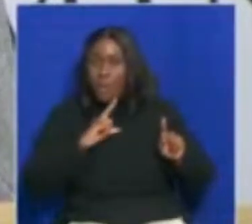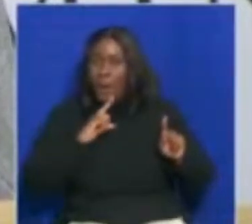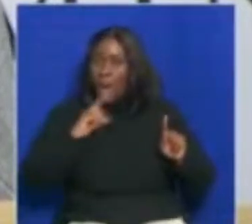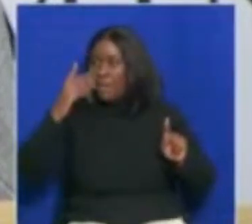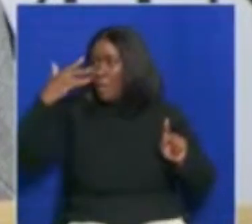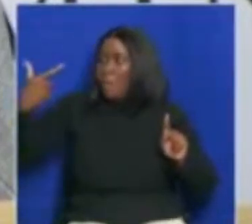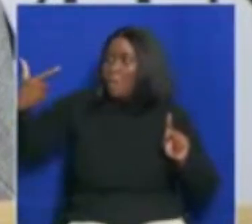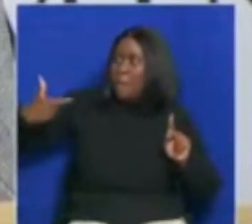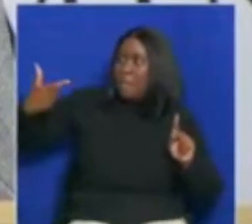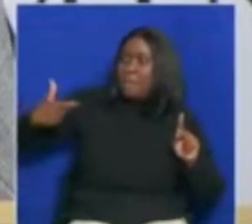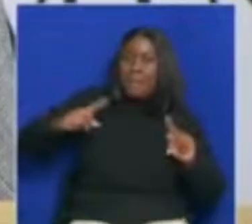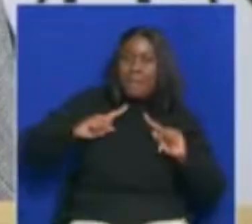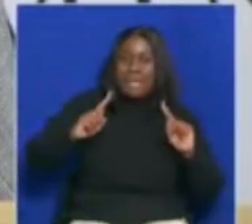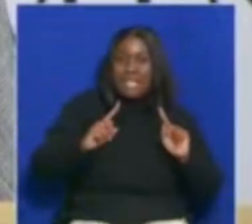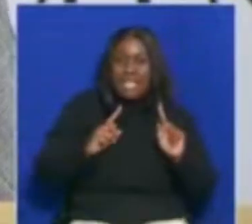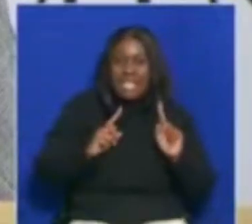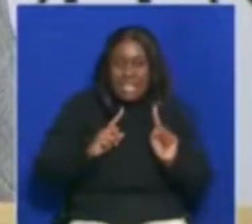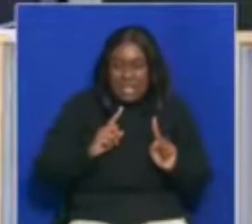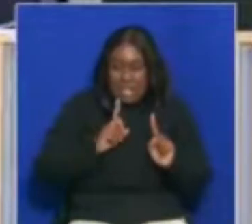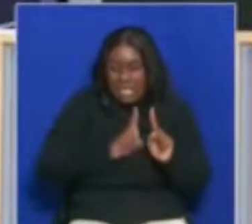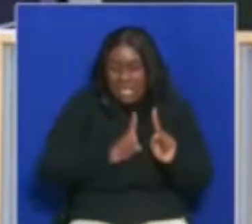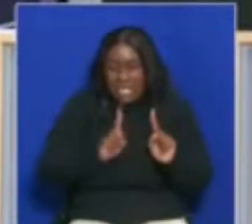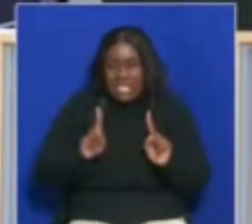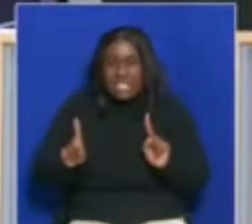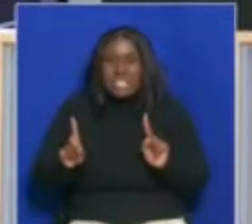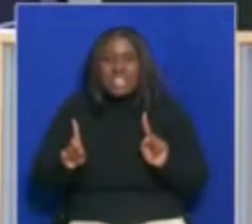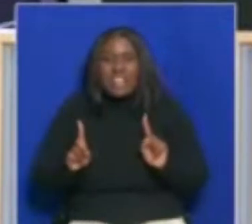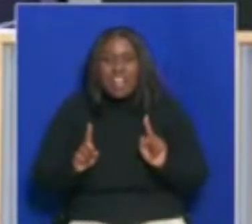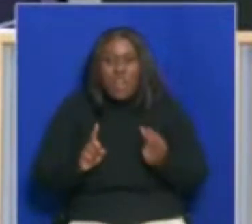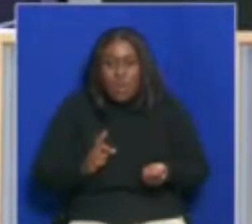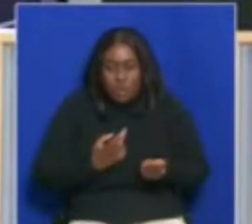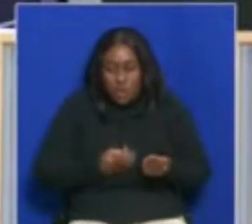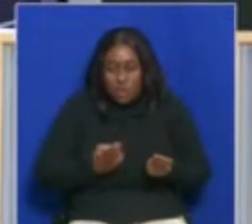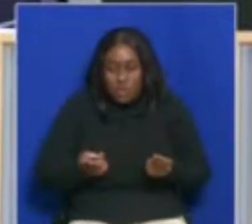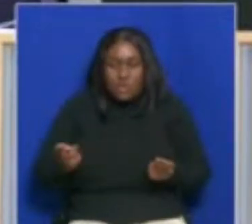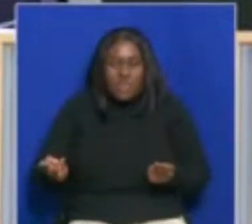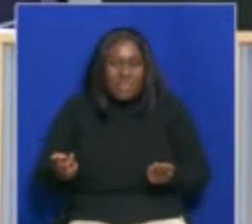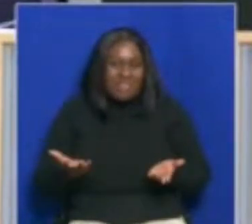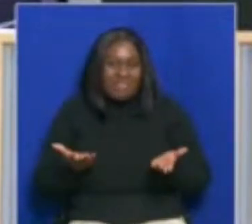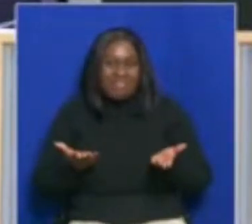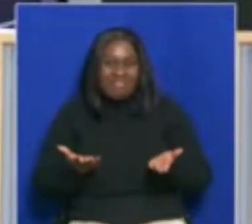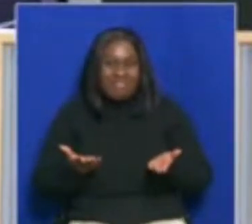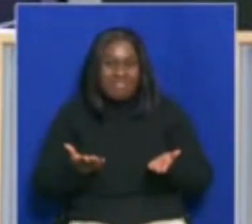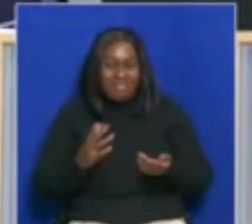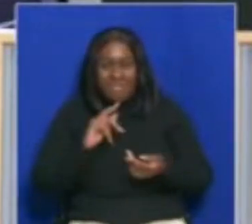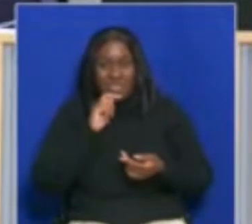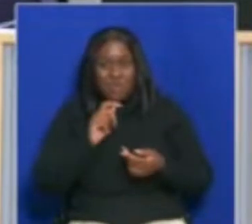Close, the bodies are close to each other. Yes, yeah. yes. And